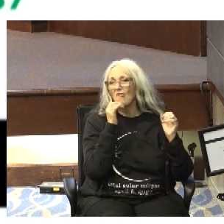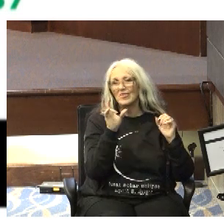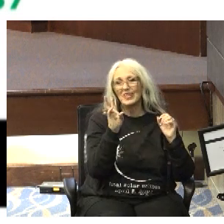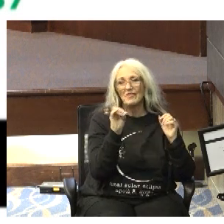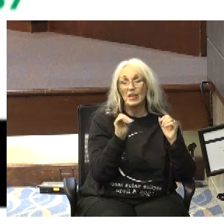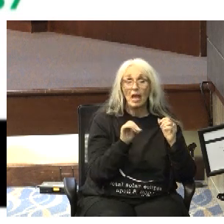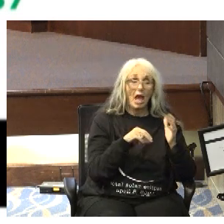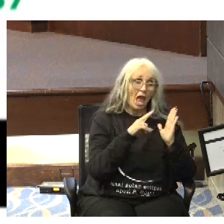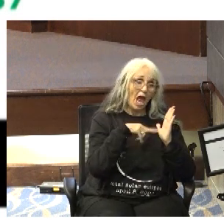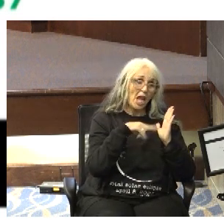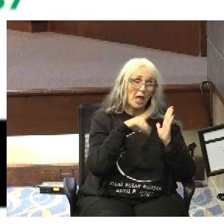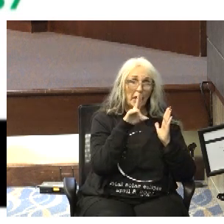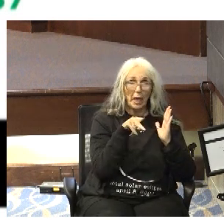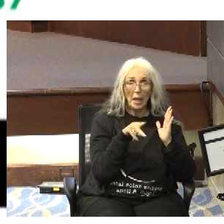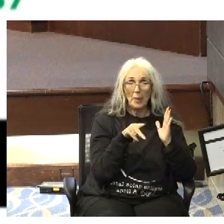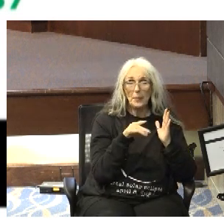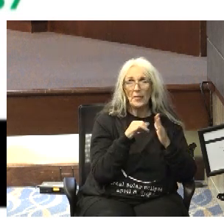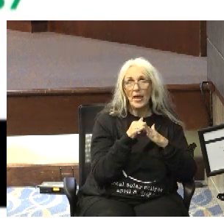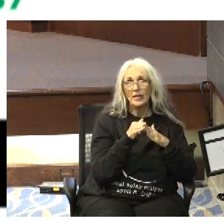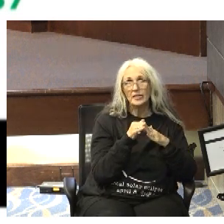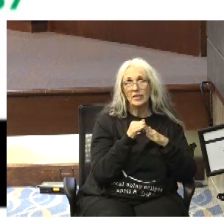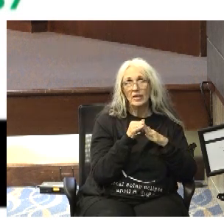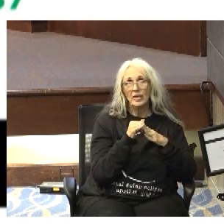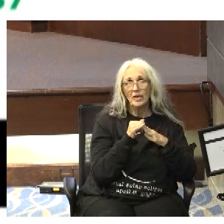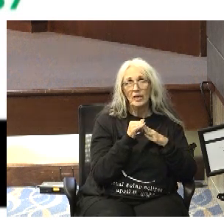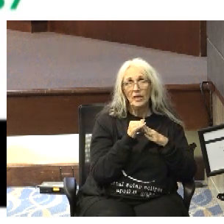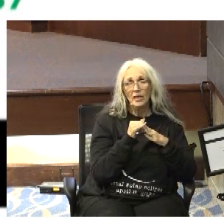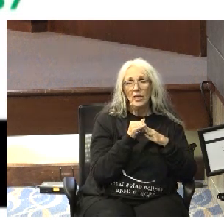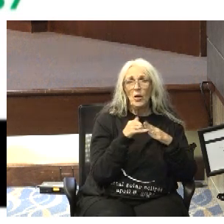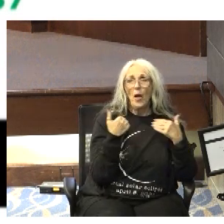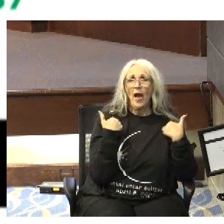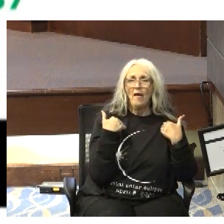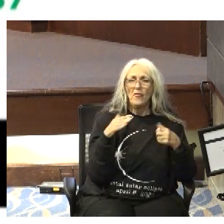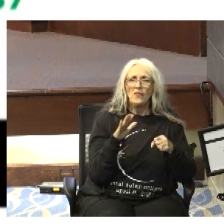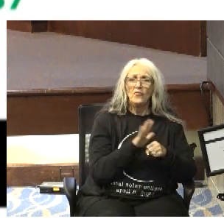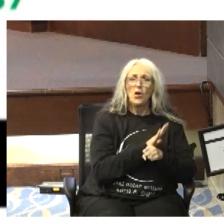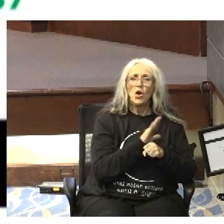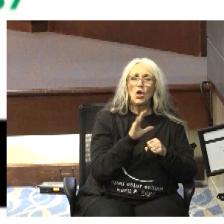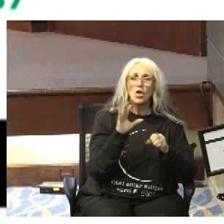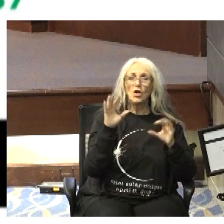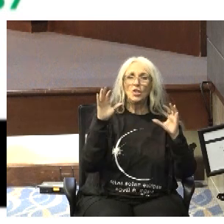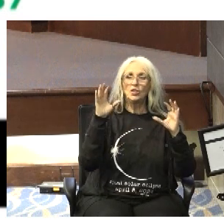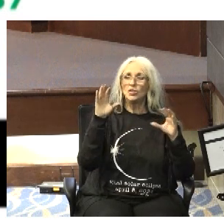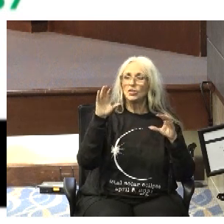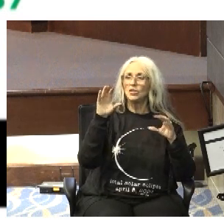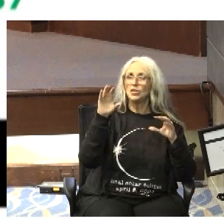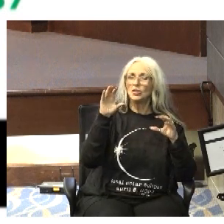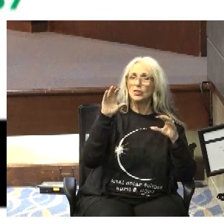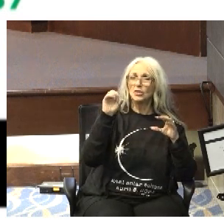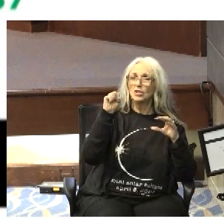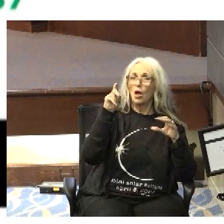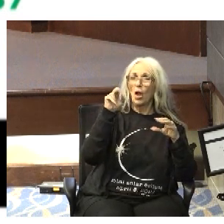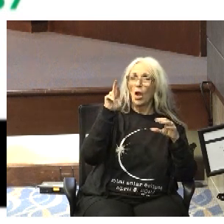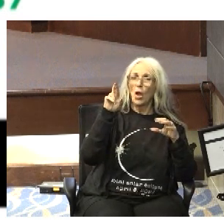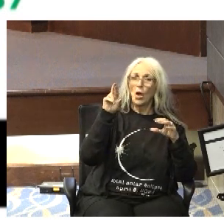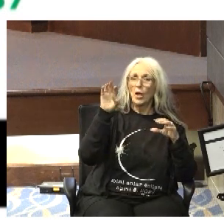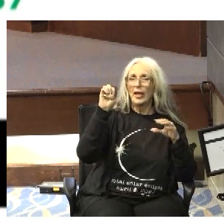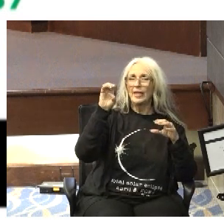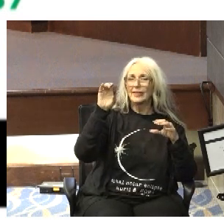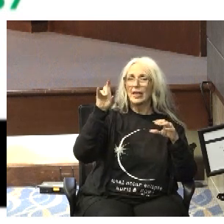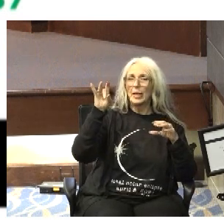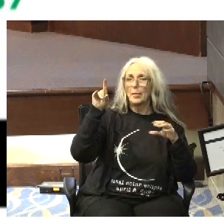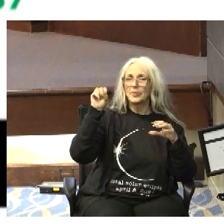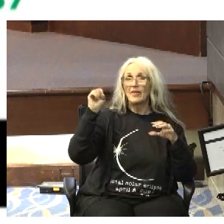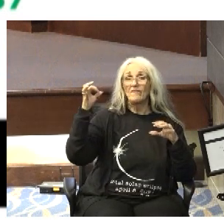I looked it up. That'll be... we'll have a full solar eclipse in Florida that year, so I'll probably be in an RV chasing a full